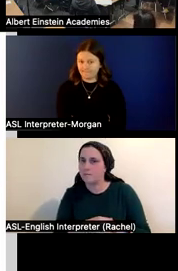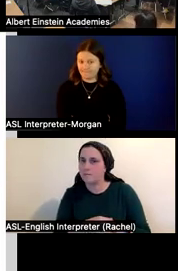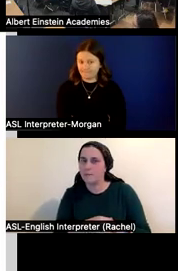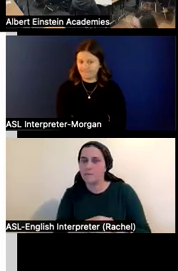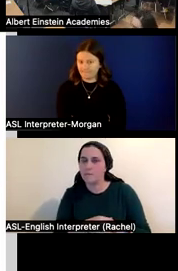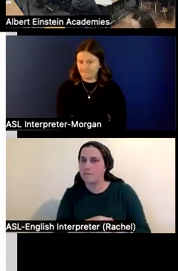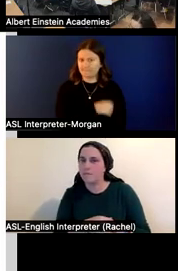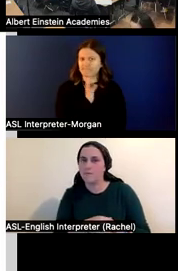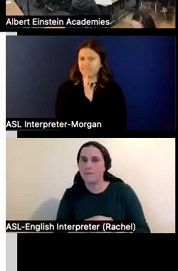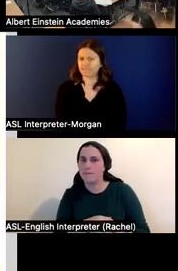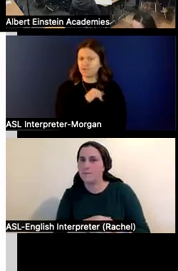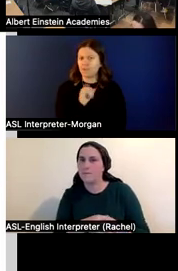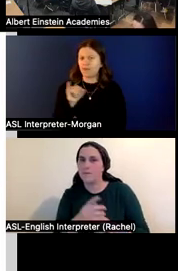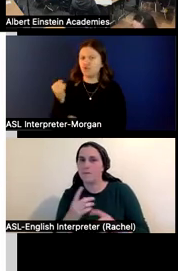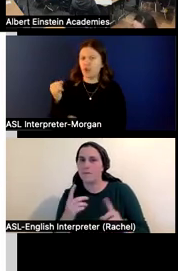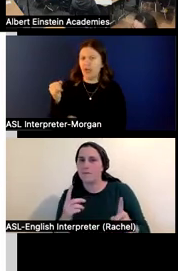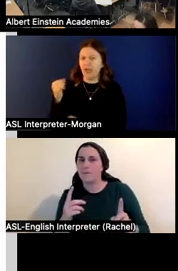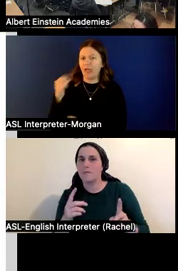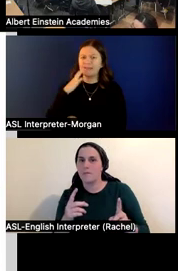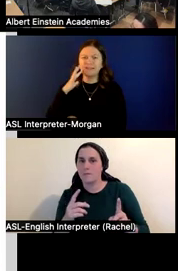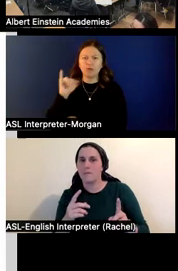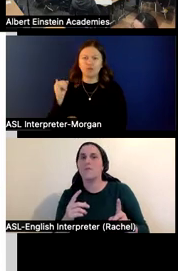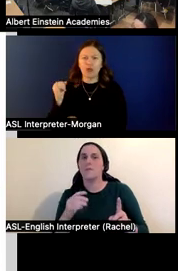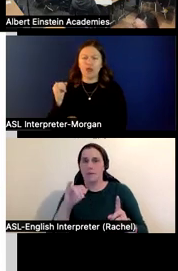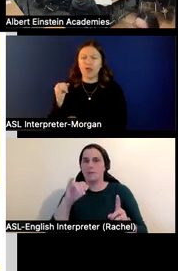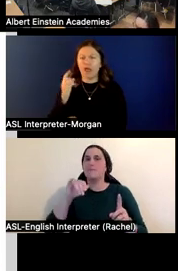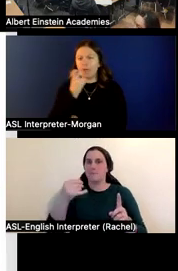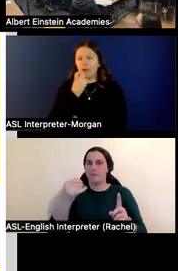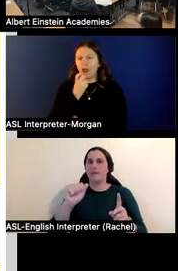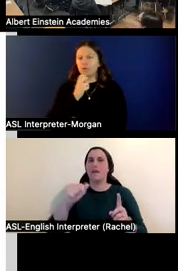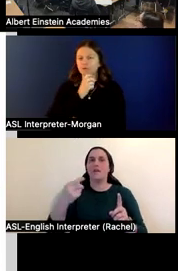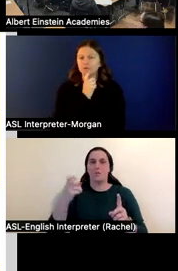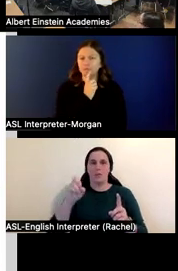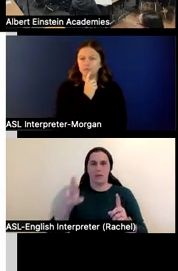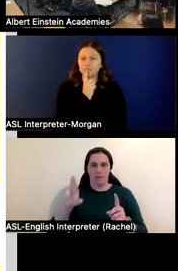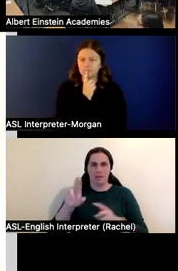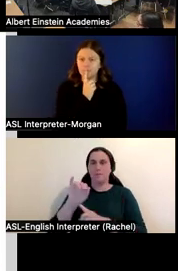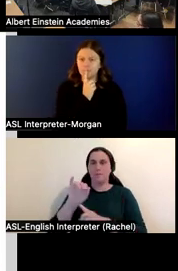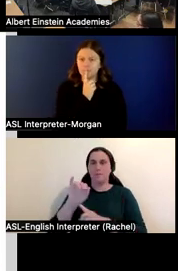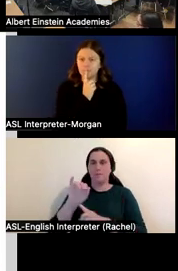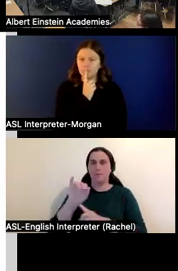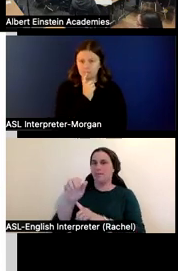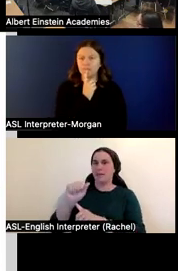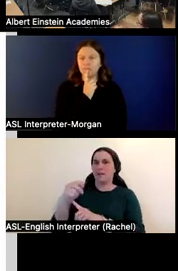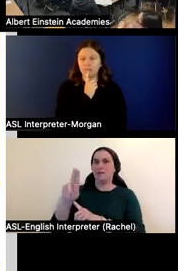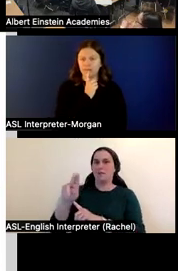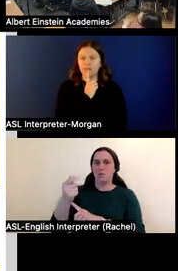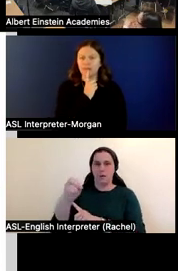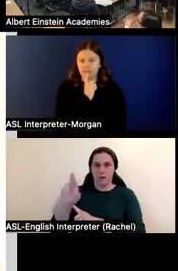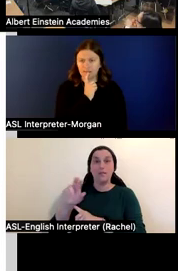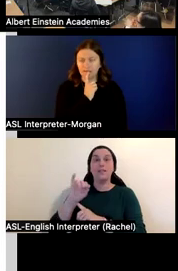Okay, Jaguar. Jaguar. And that's an important one because Yeah. 9,